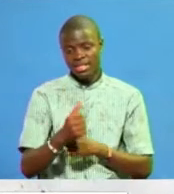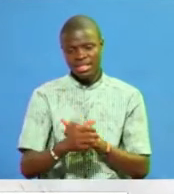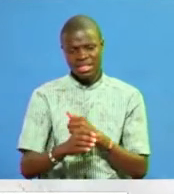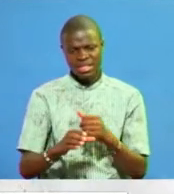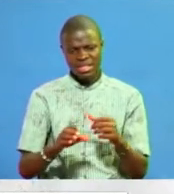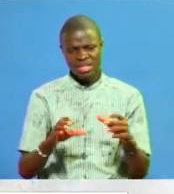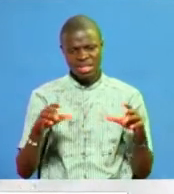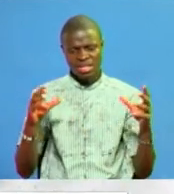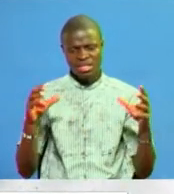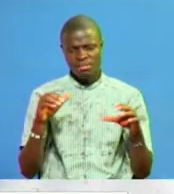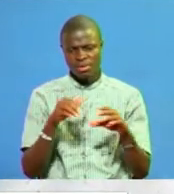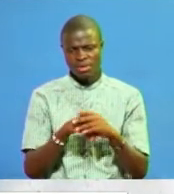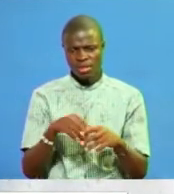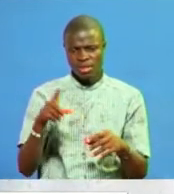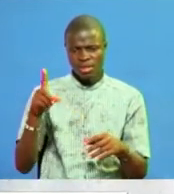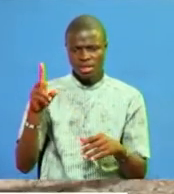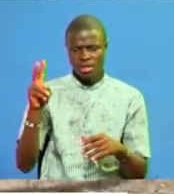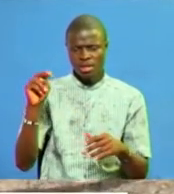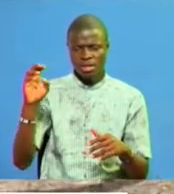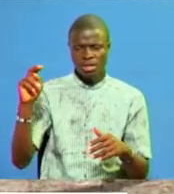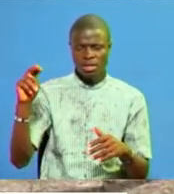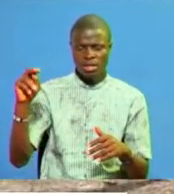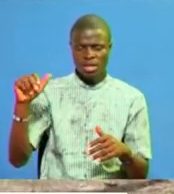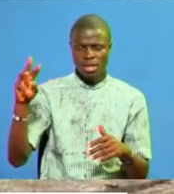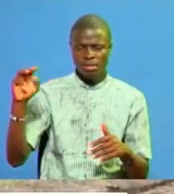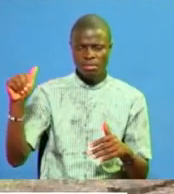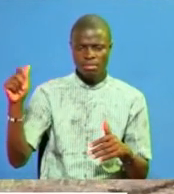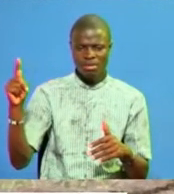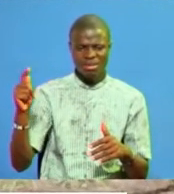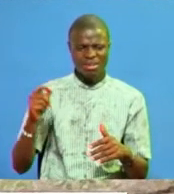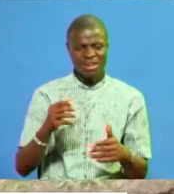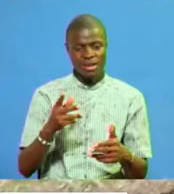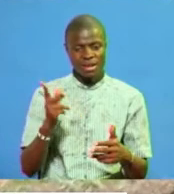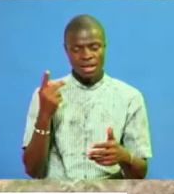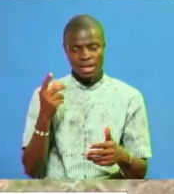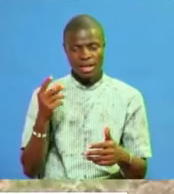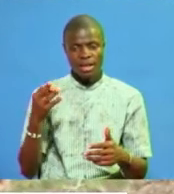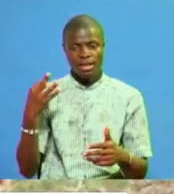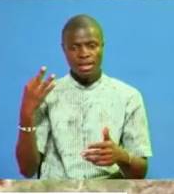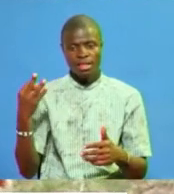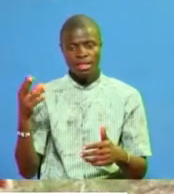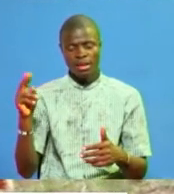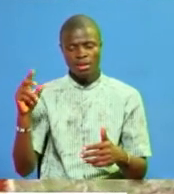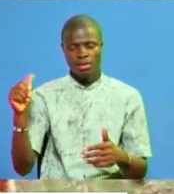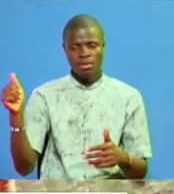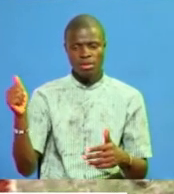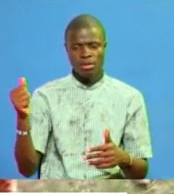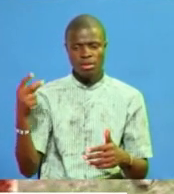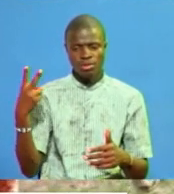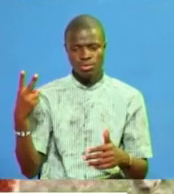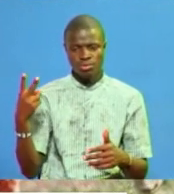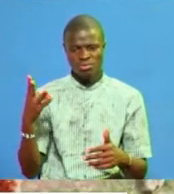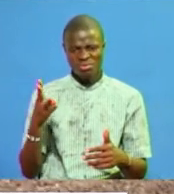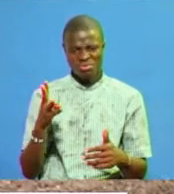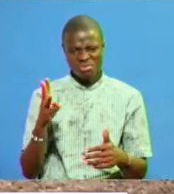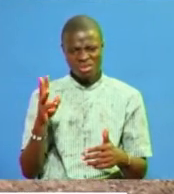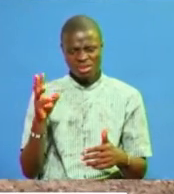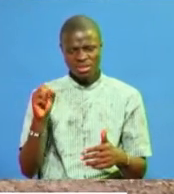in Aarhus, Denmark in 2019, Kenya bagged 3 medals, 2 gold medals and bronze.